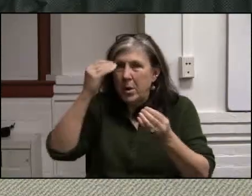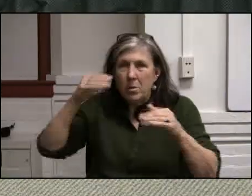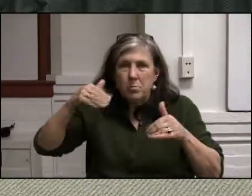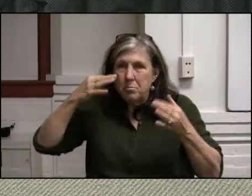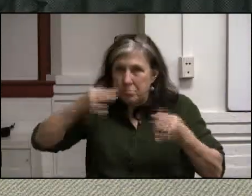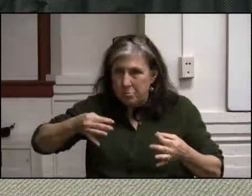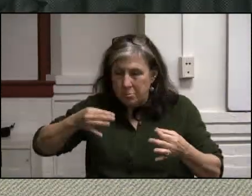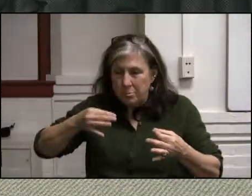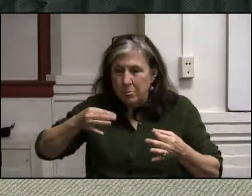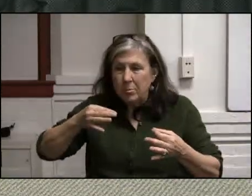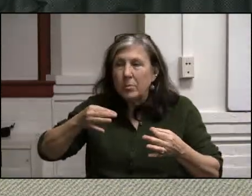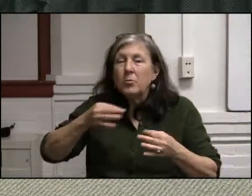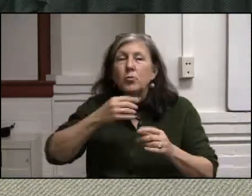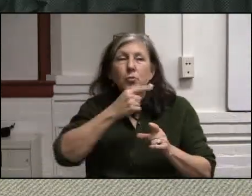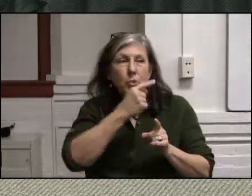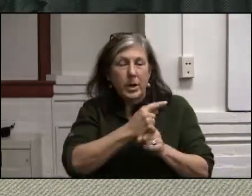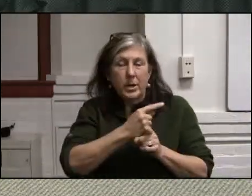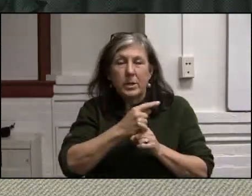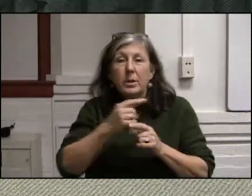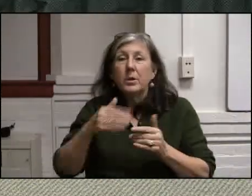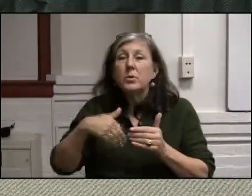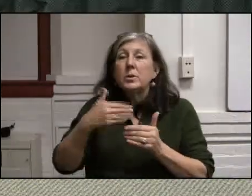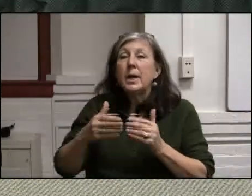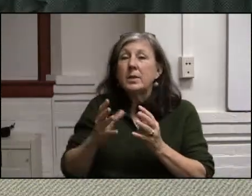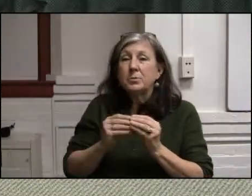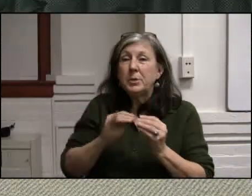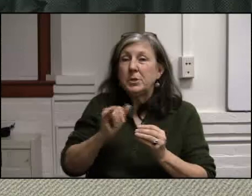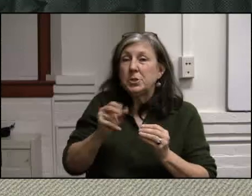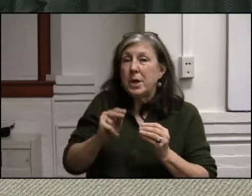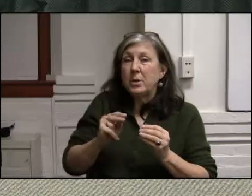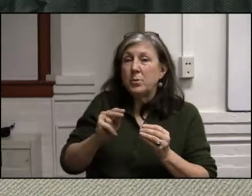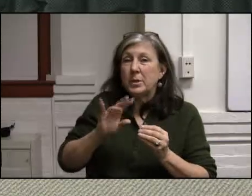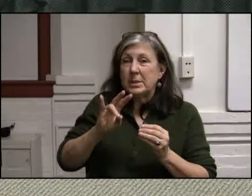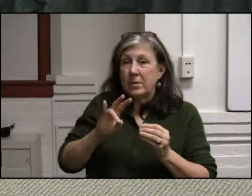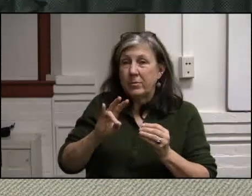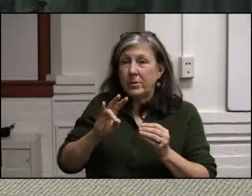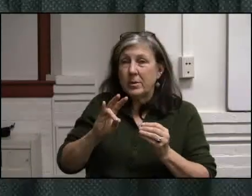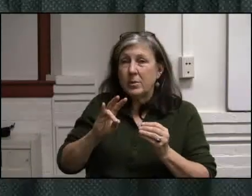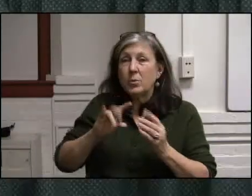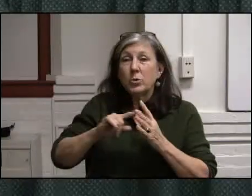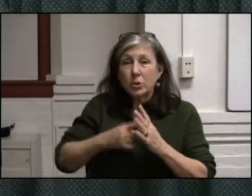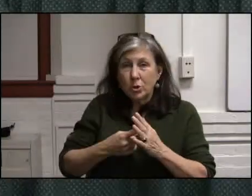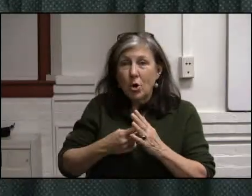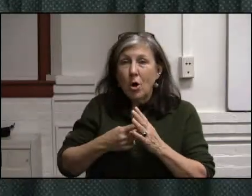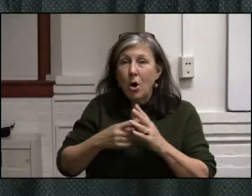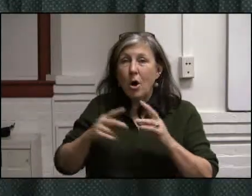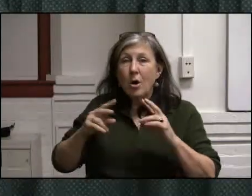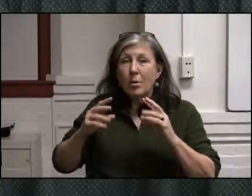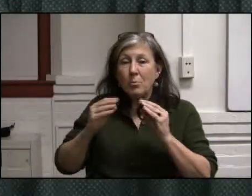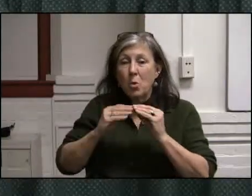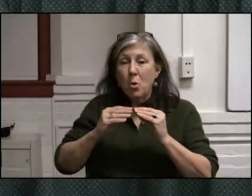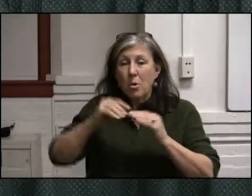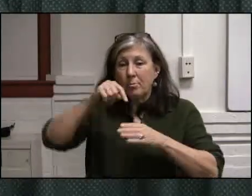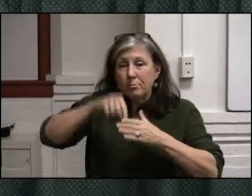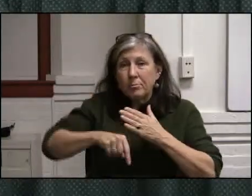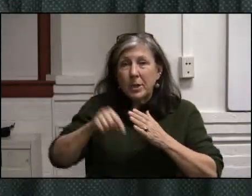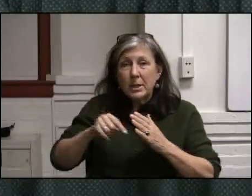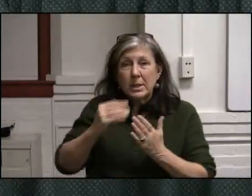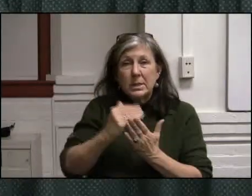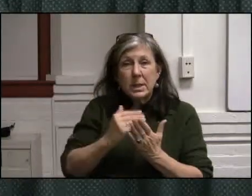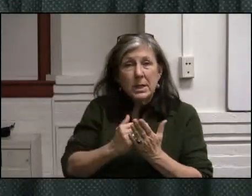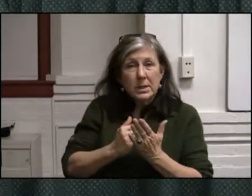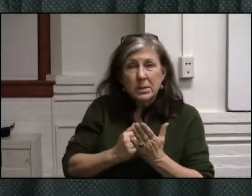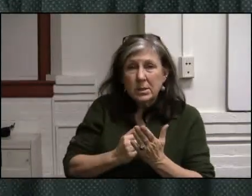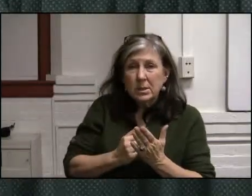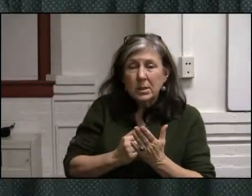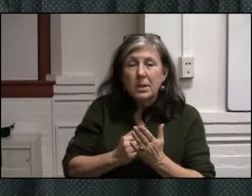at our next meeting, on January 7th, we'll come back to this list of things and get into it a little bit more, or So is this the time to be